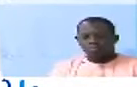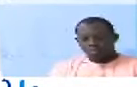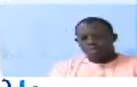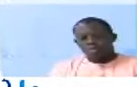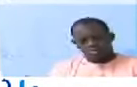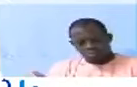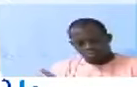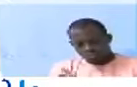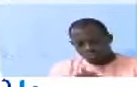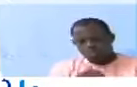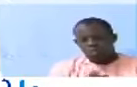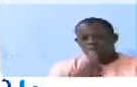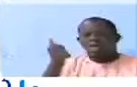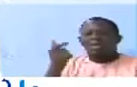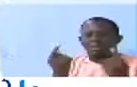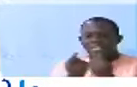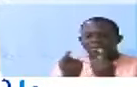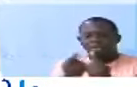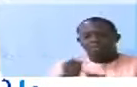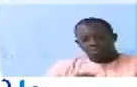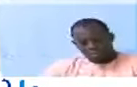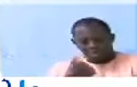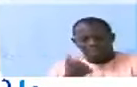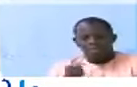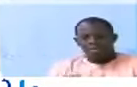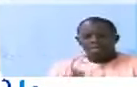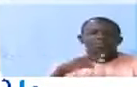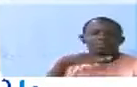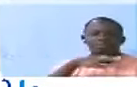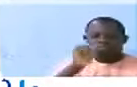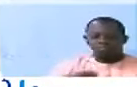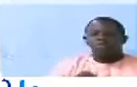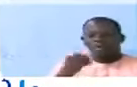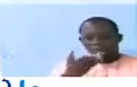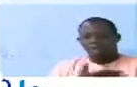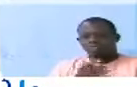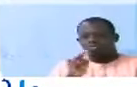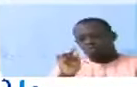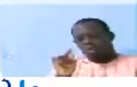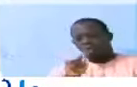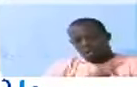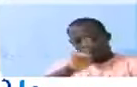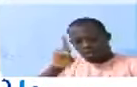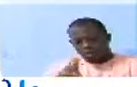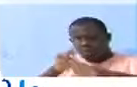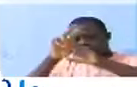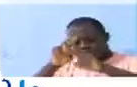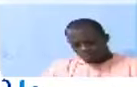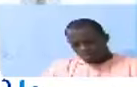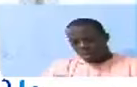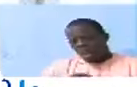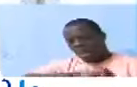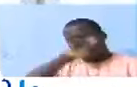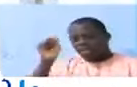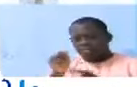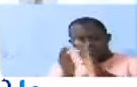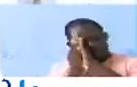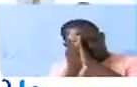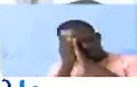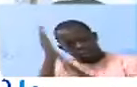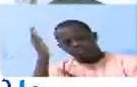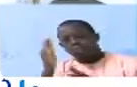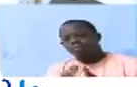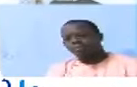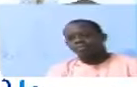filth, to push them away so that you can have a small place where to sit down or where to lie down. You mentioned